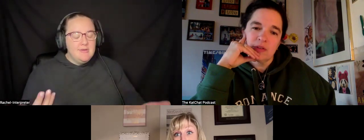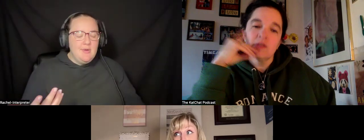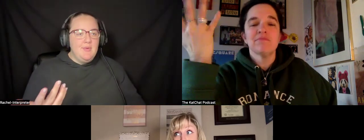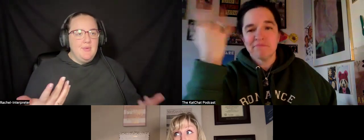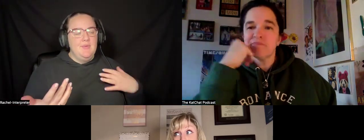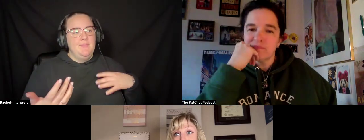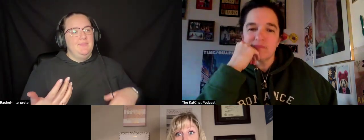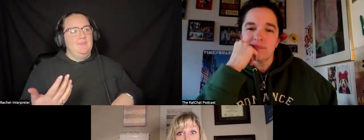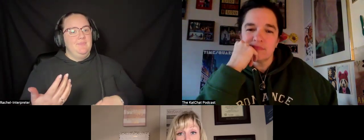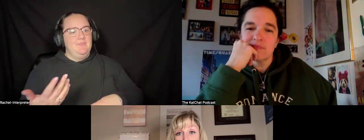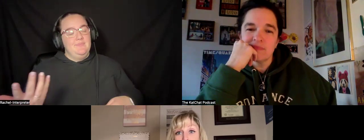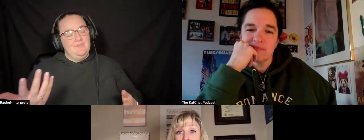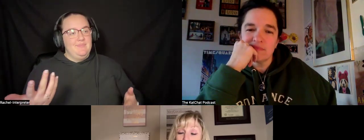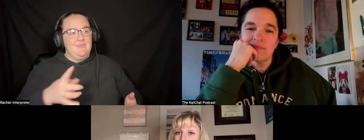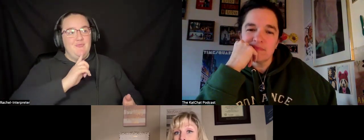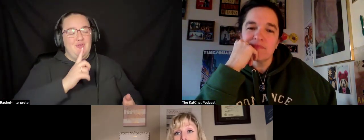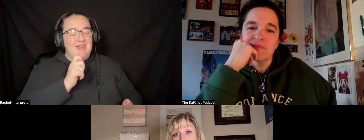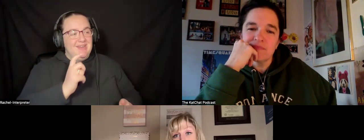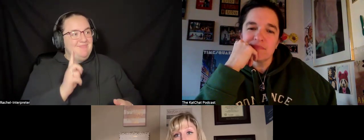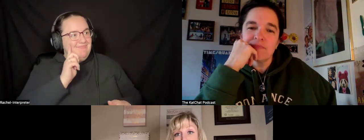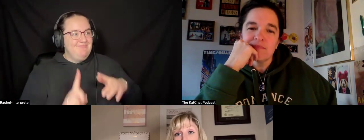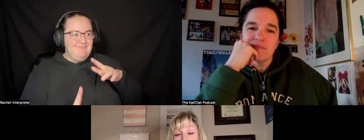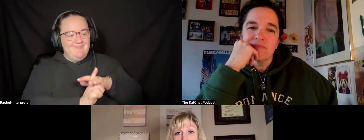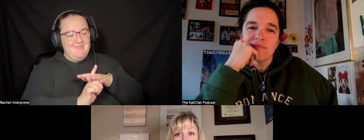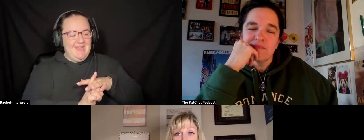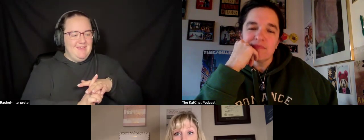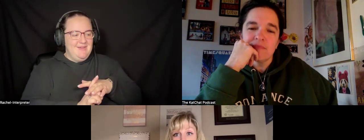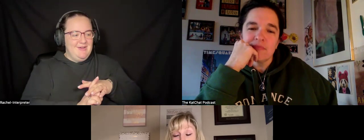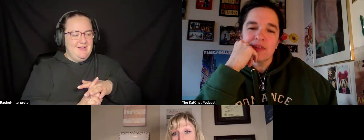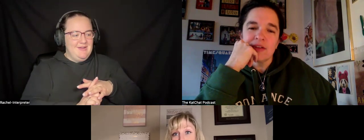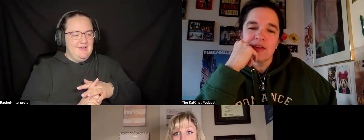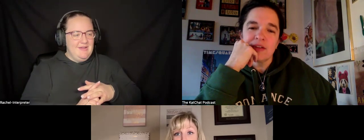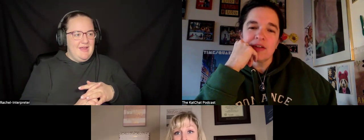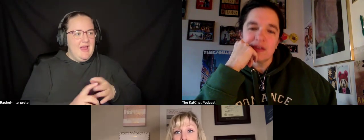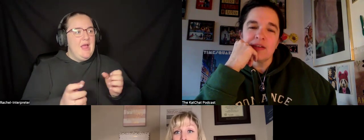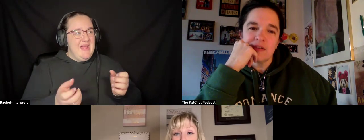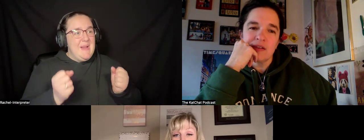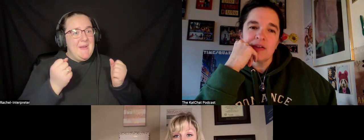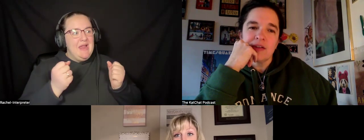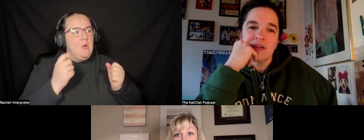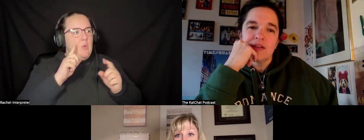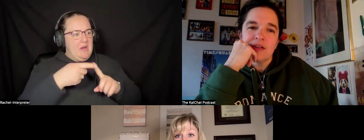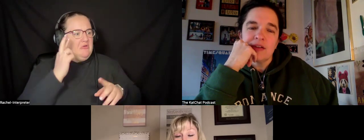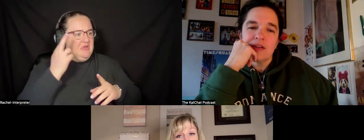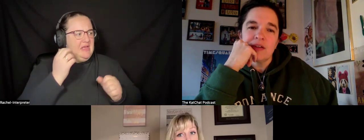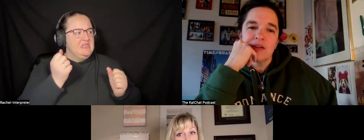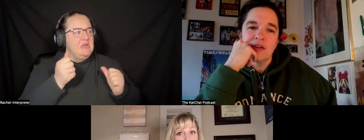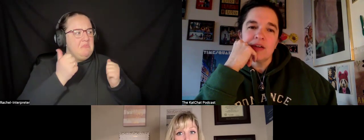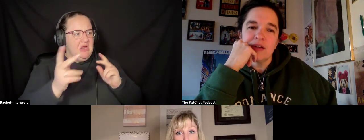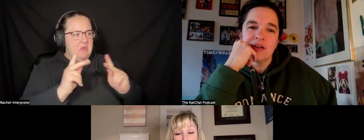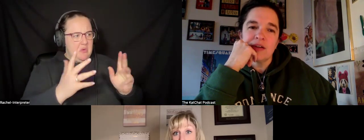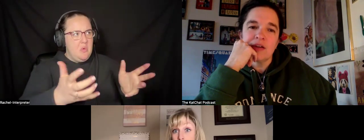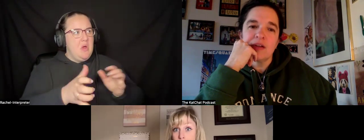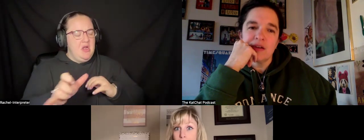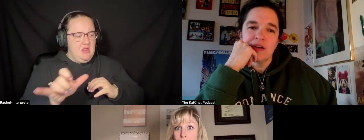really think of it and or I guess hearing the demand or the encouragement from other people was kind of like,